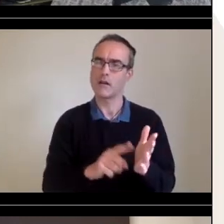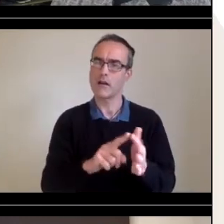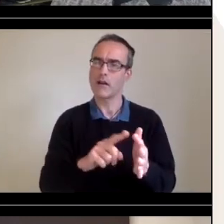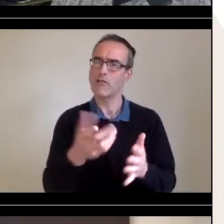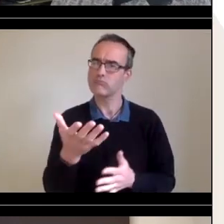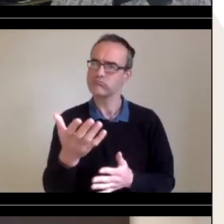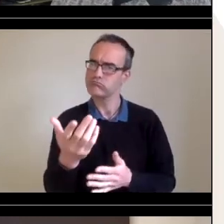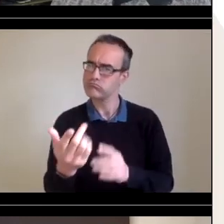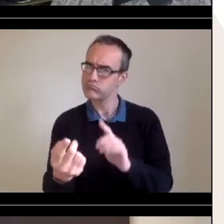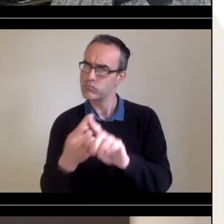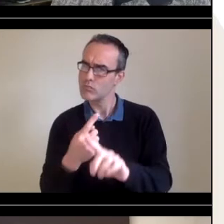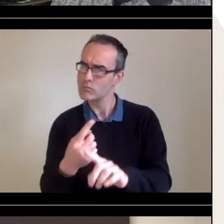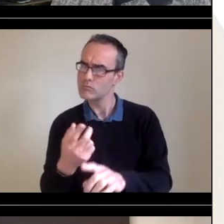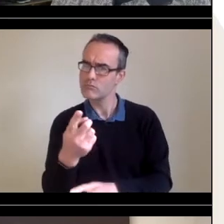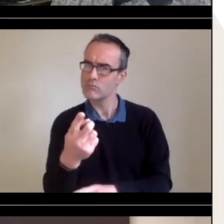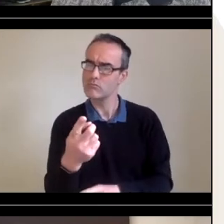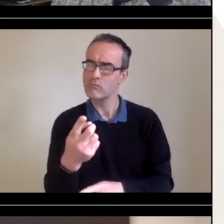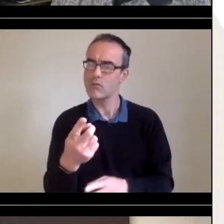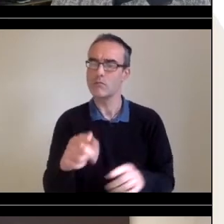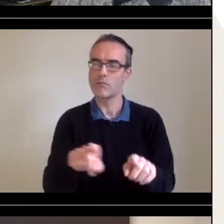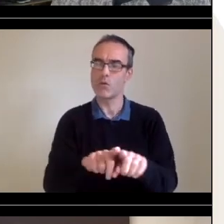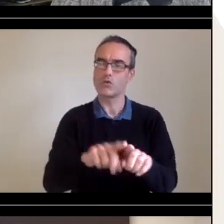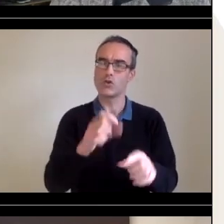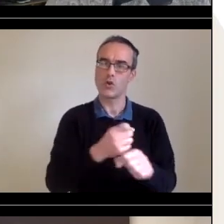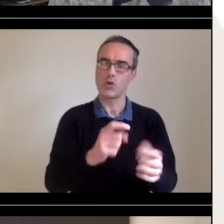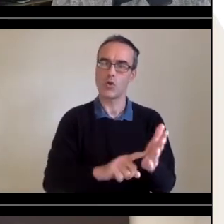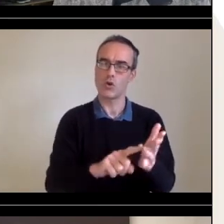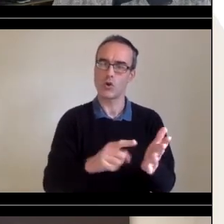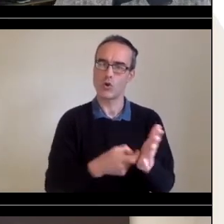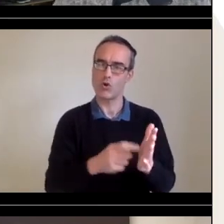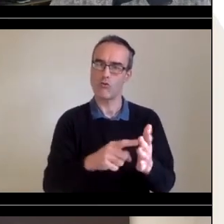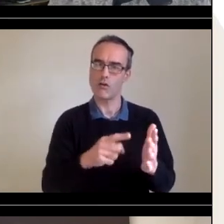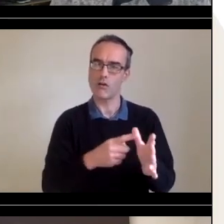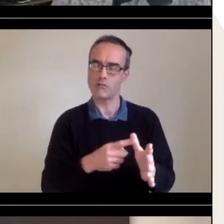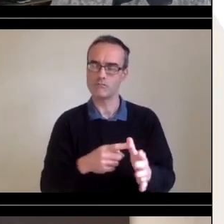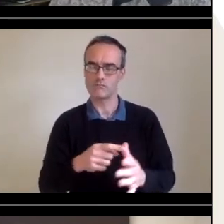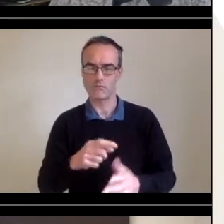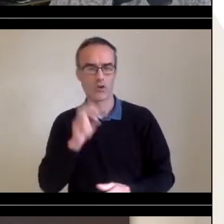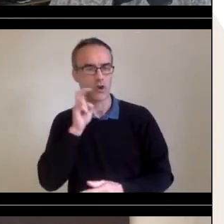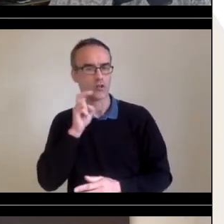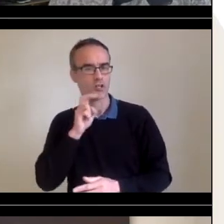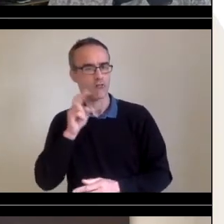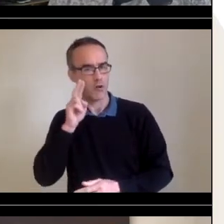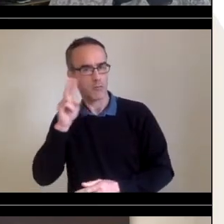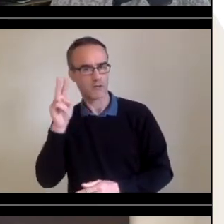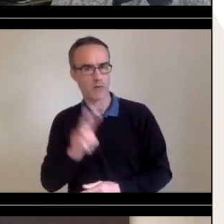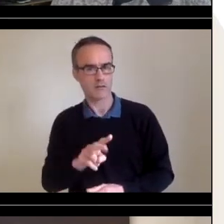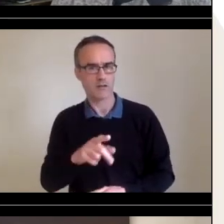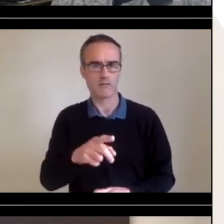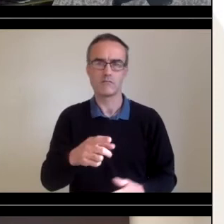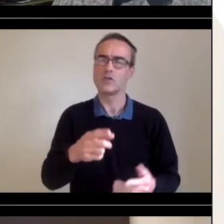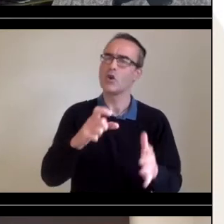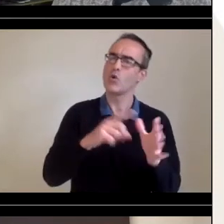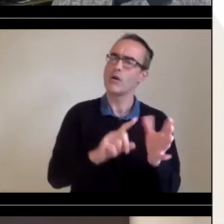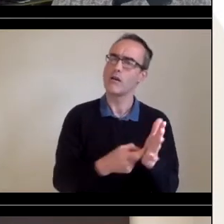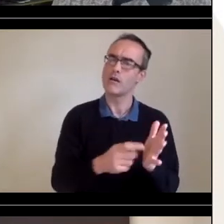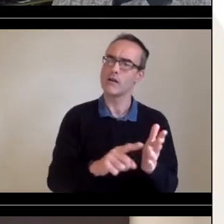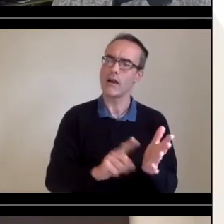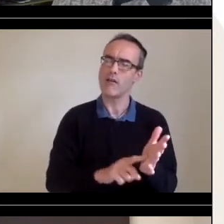get Gloria back up as well for a Nigerian perspective. Carol, what do you think? How do we make our governments commit